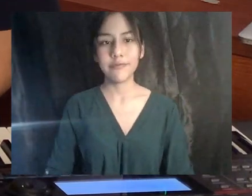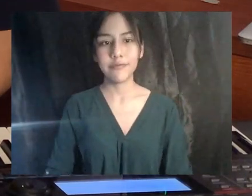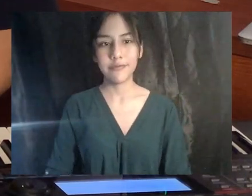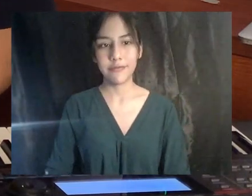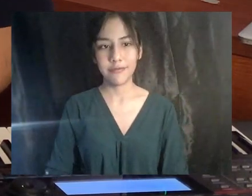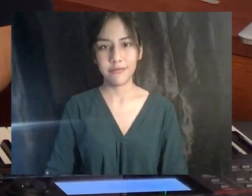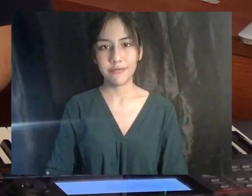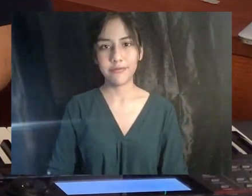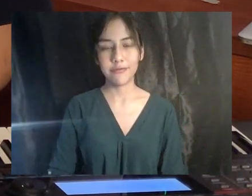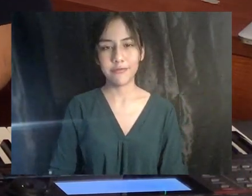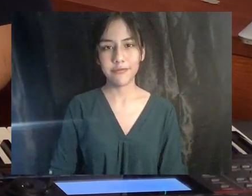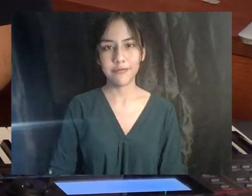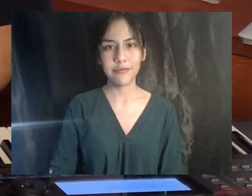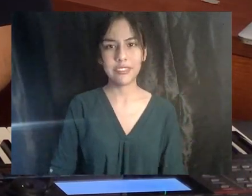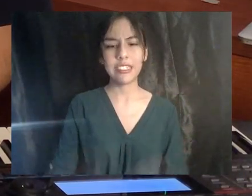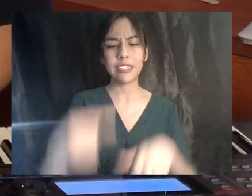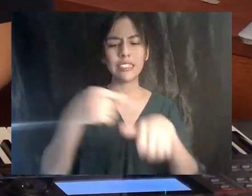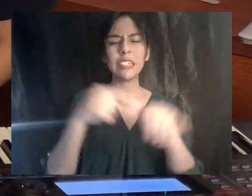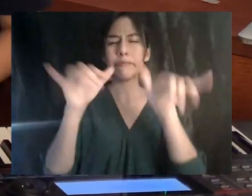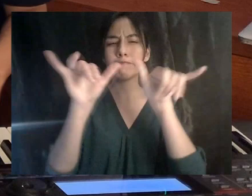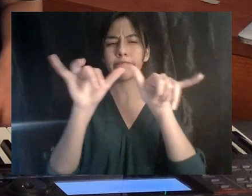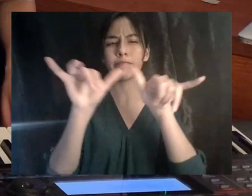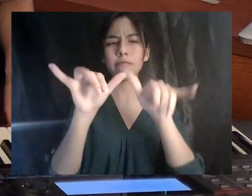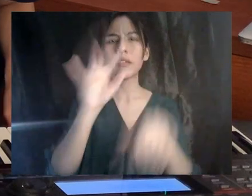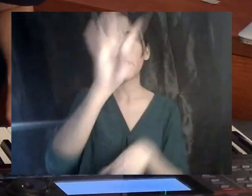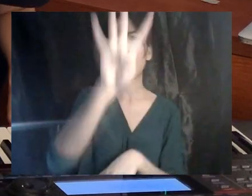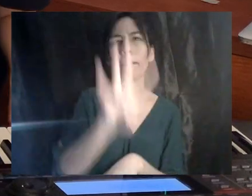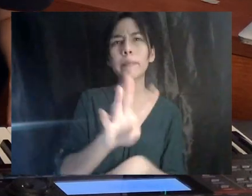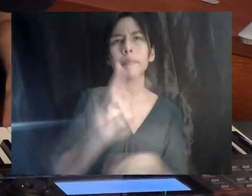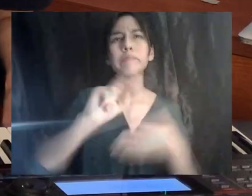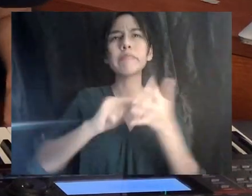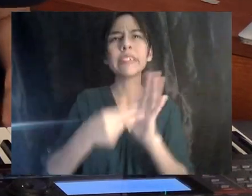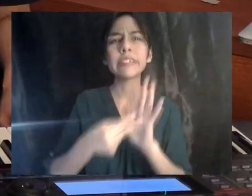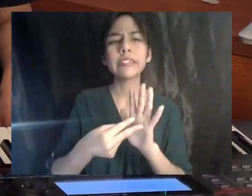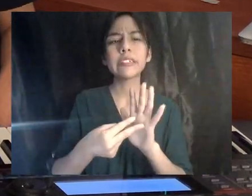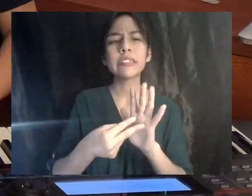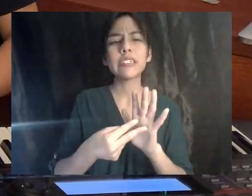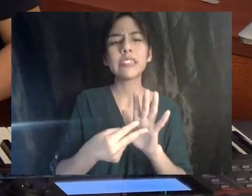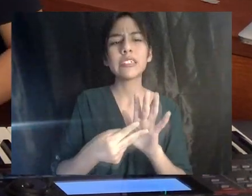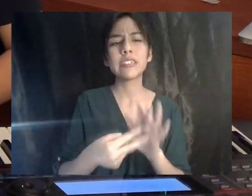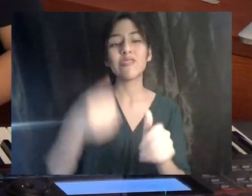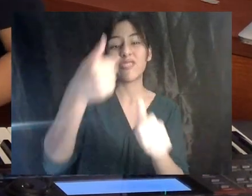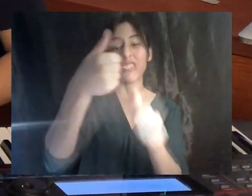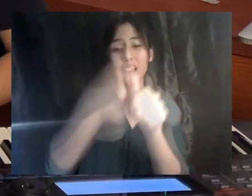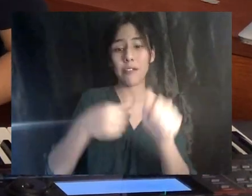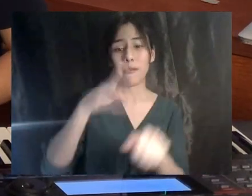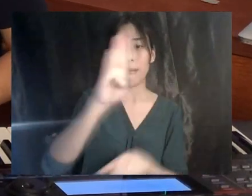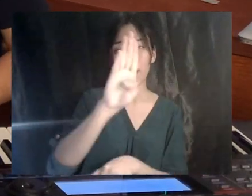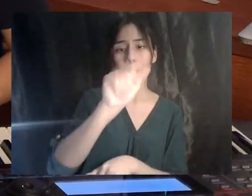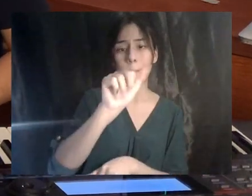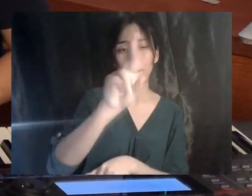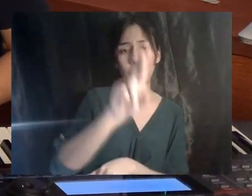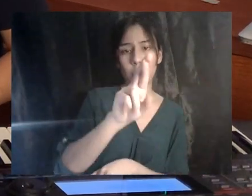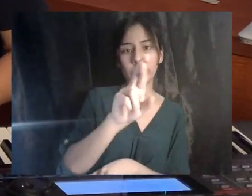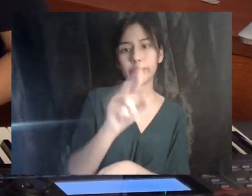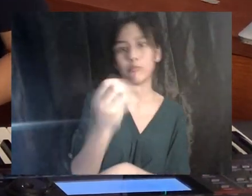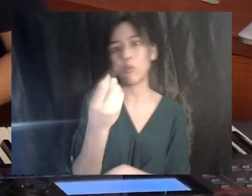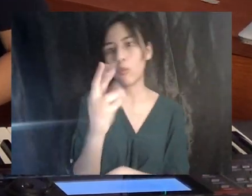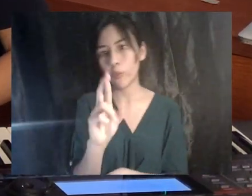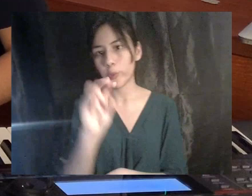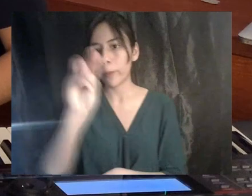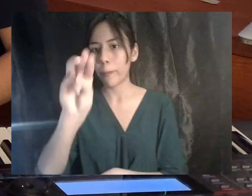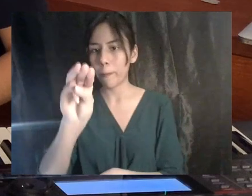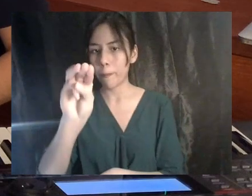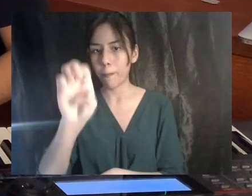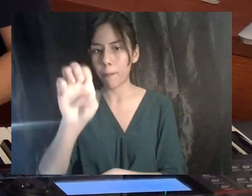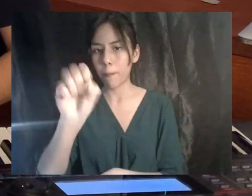4. The time signature 4/4 means that for every bar or every measure,